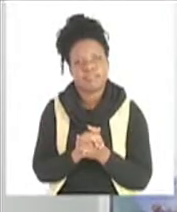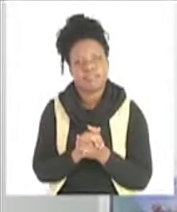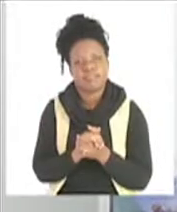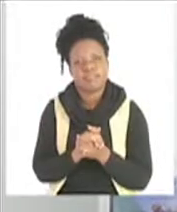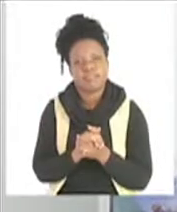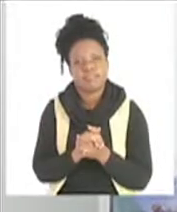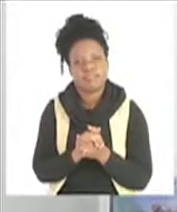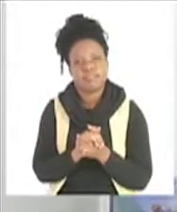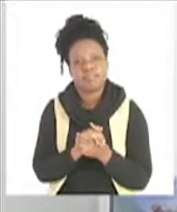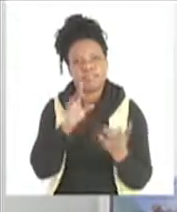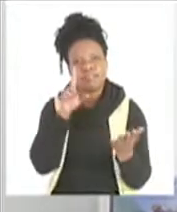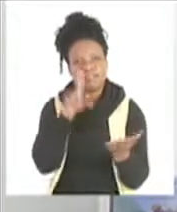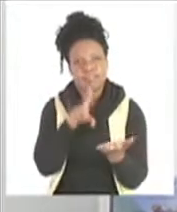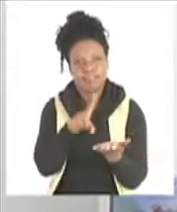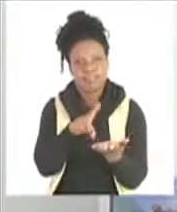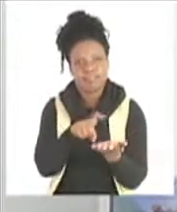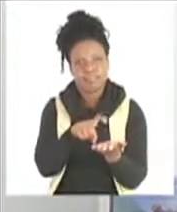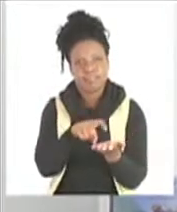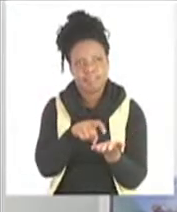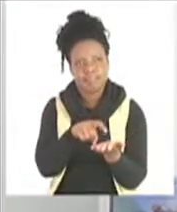We have our sanitizer.